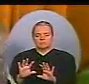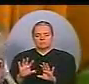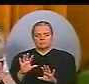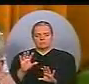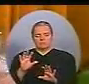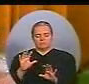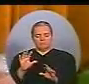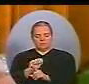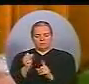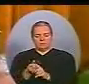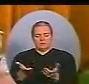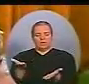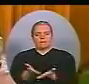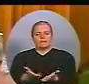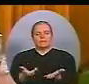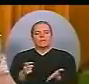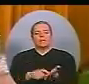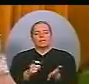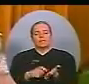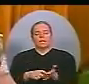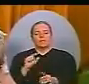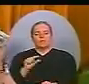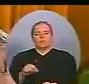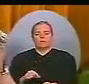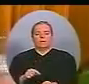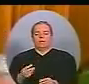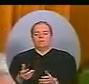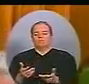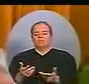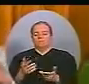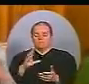send a collection agency to the Red Chamber down the hall? What about it?